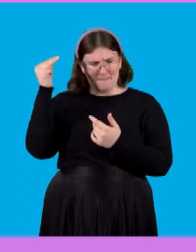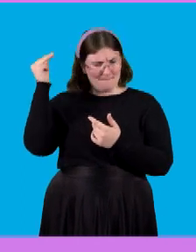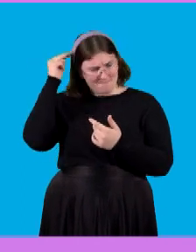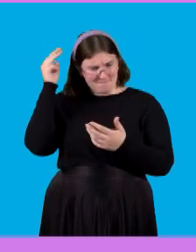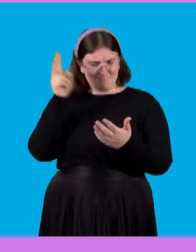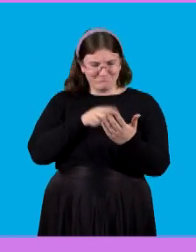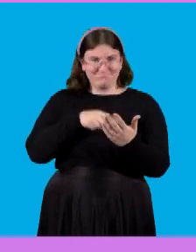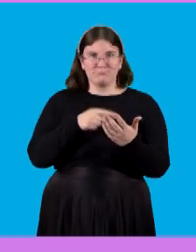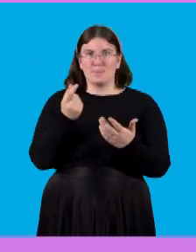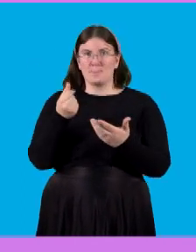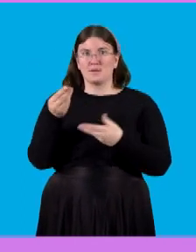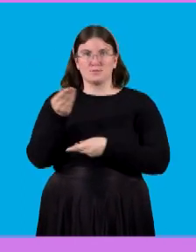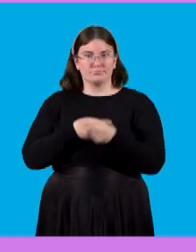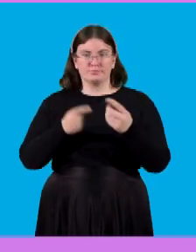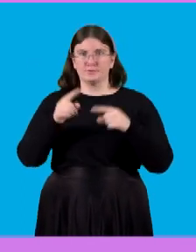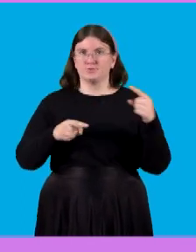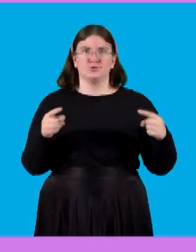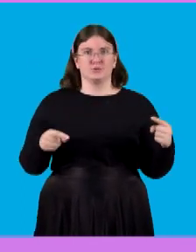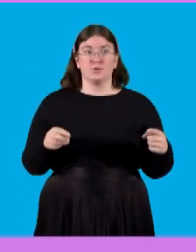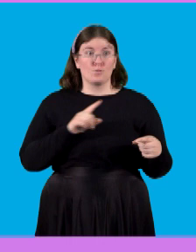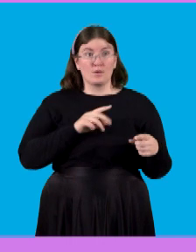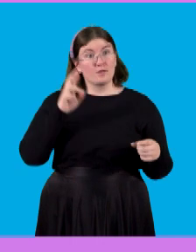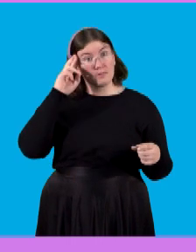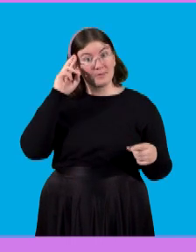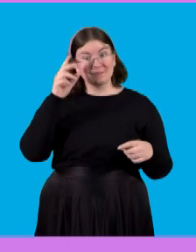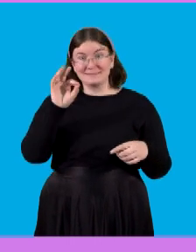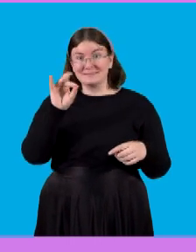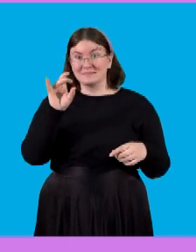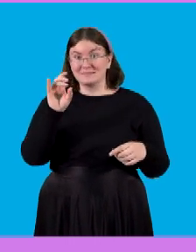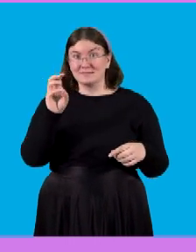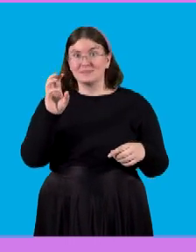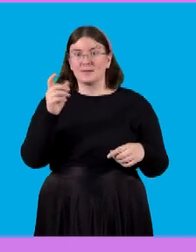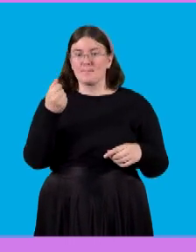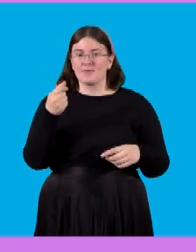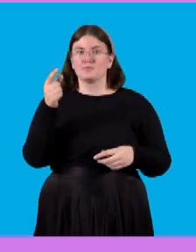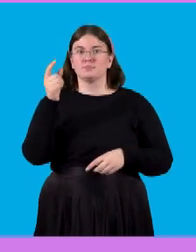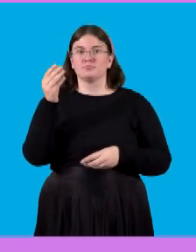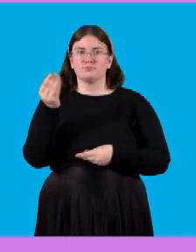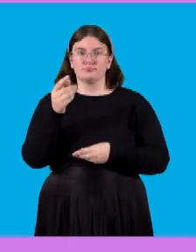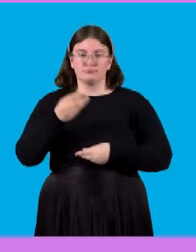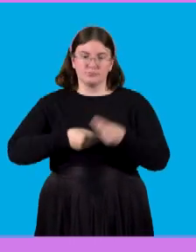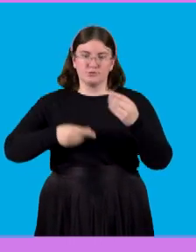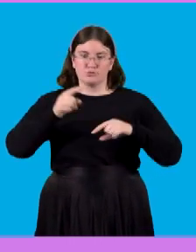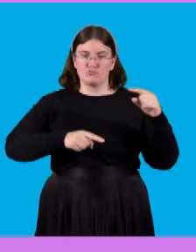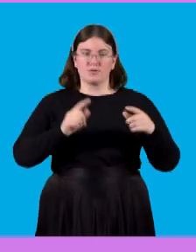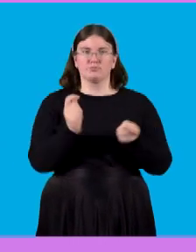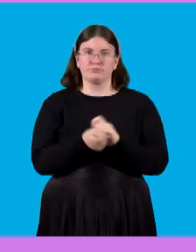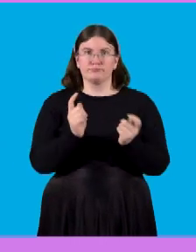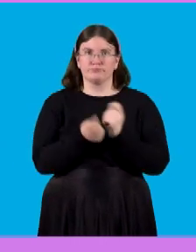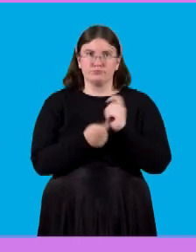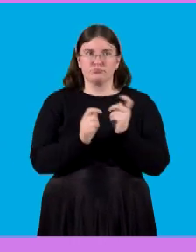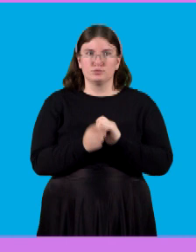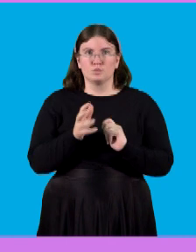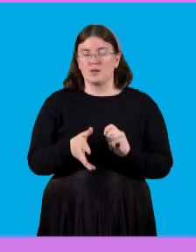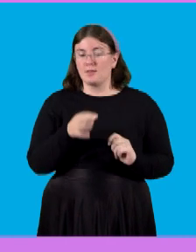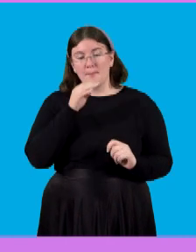not expected to memorize the exchange rate. Remember, I've indicated that exchange rate changes on a daily basis, depending on what